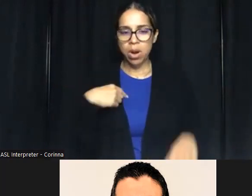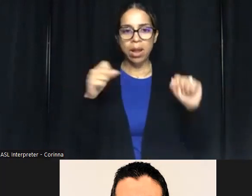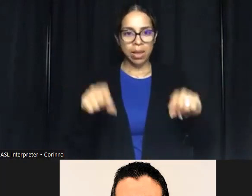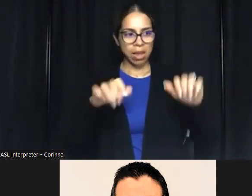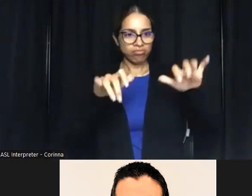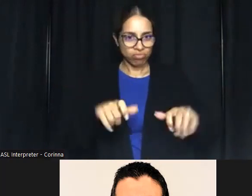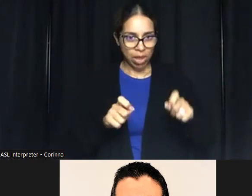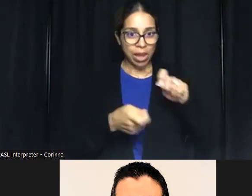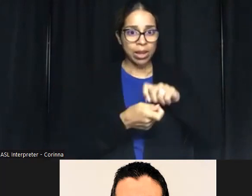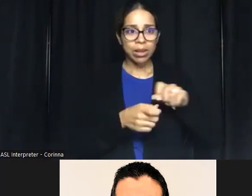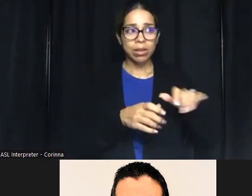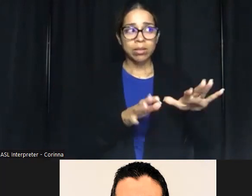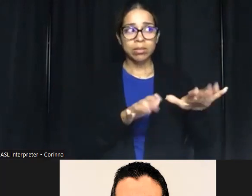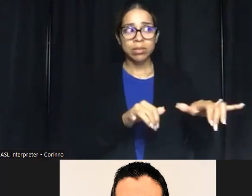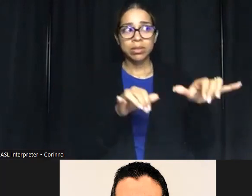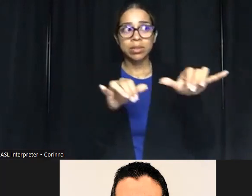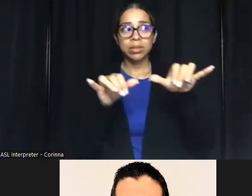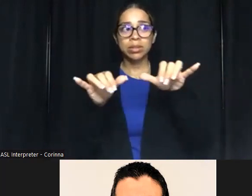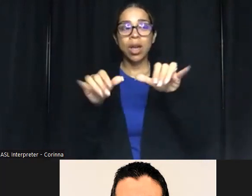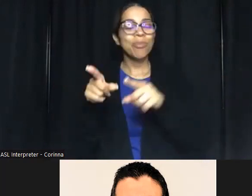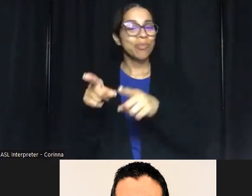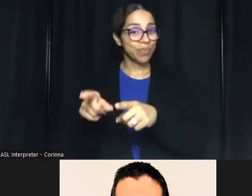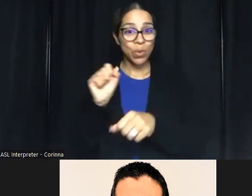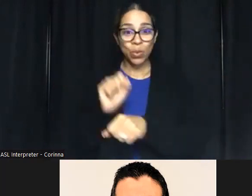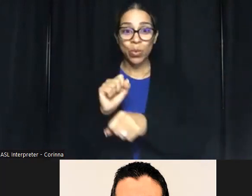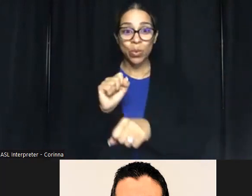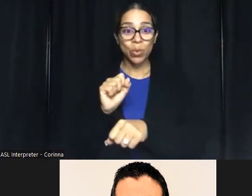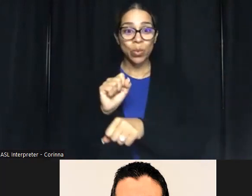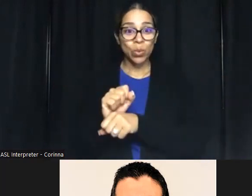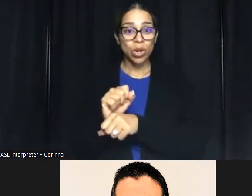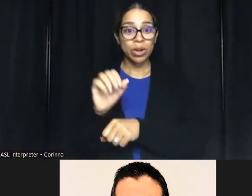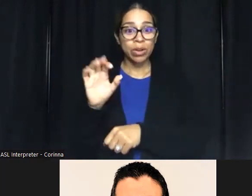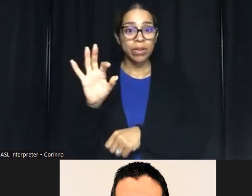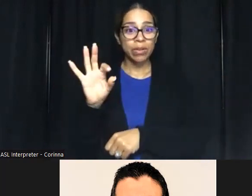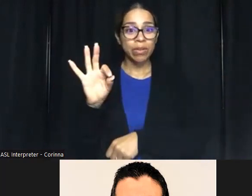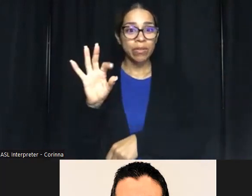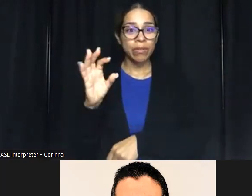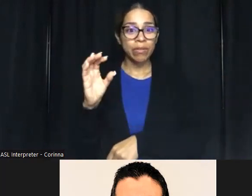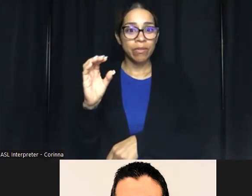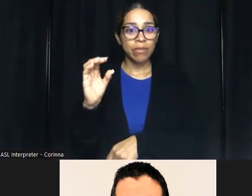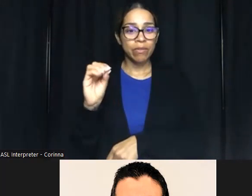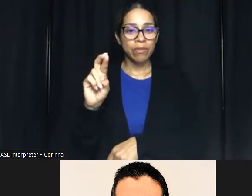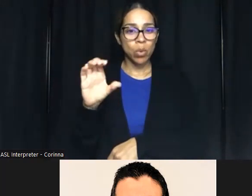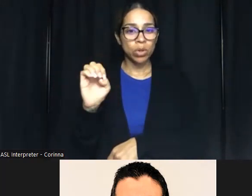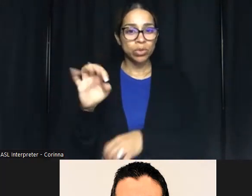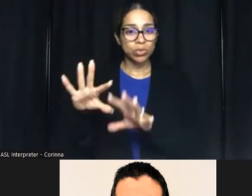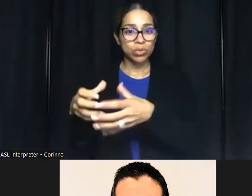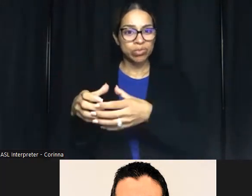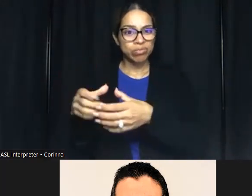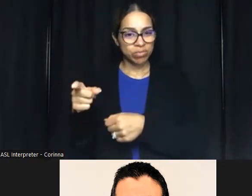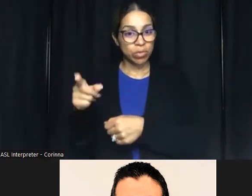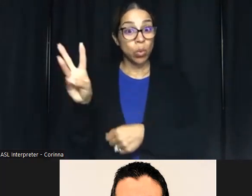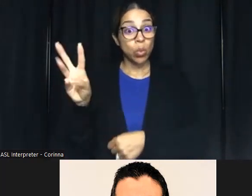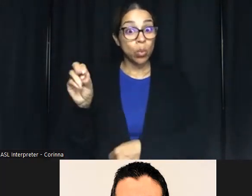same thing with the work group focus area document. I'm not able to edit that. So it seems like it's like the Word document. The Word document. Oh, interesting.